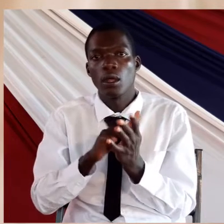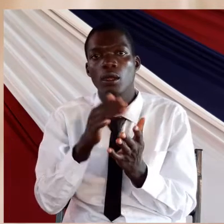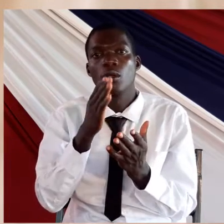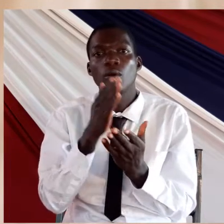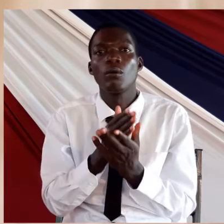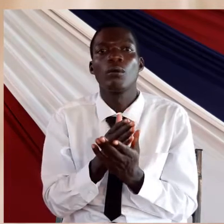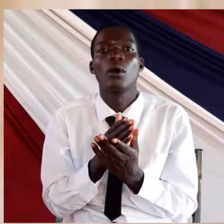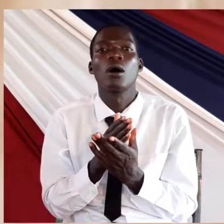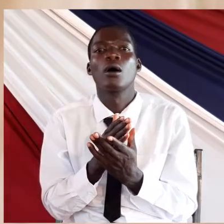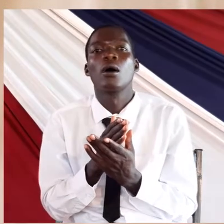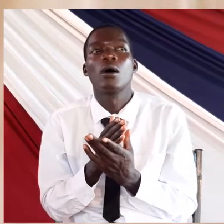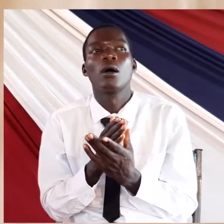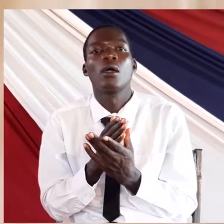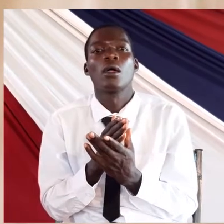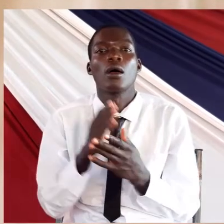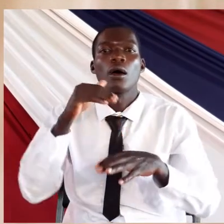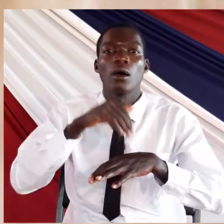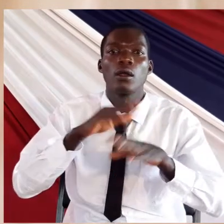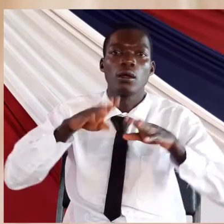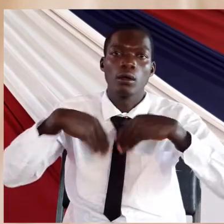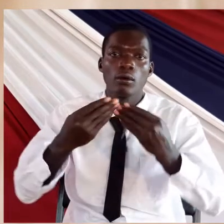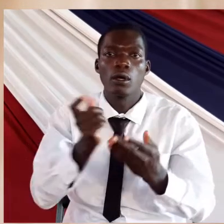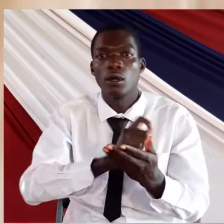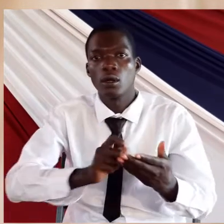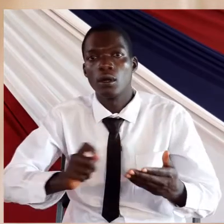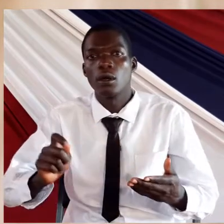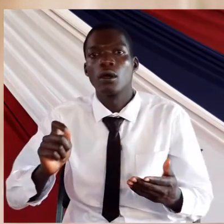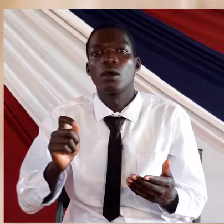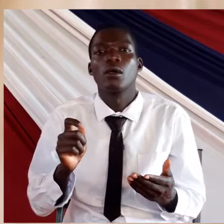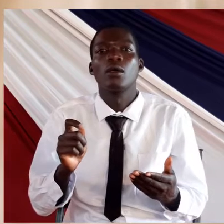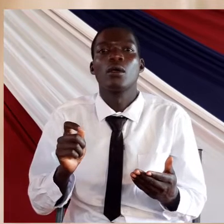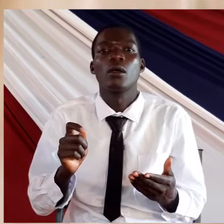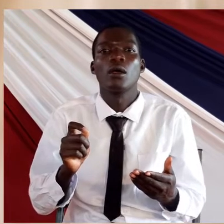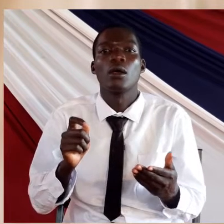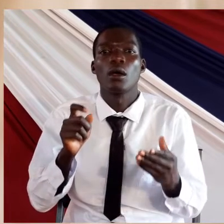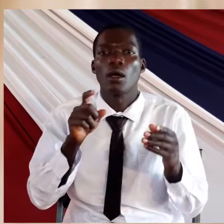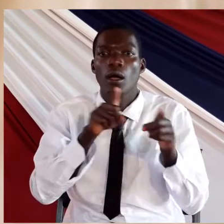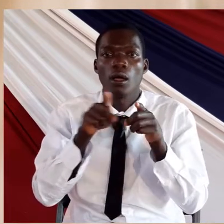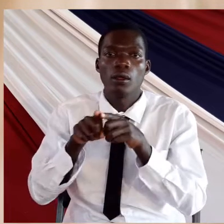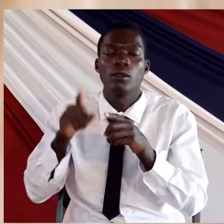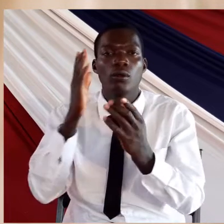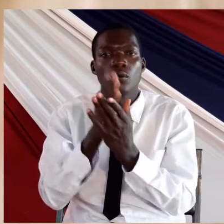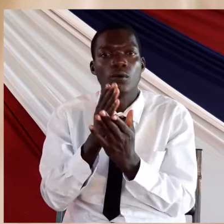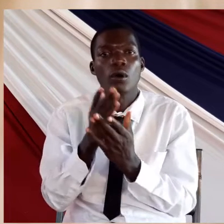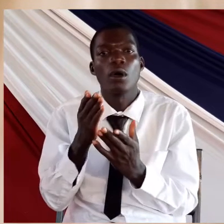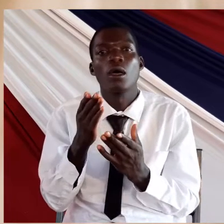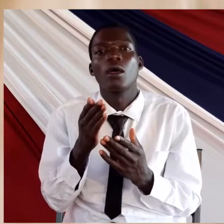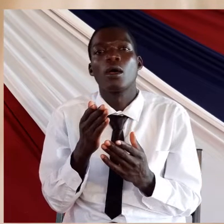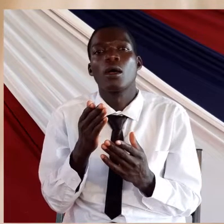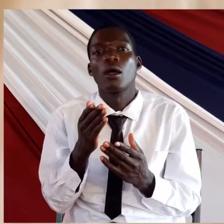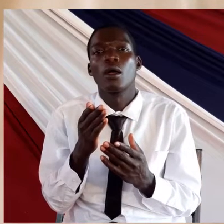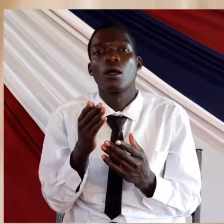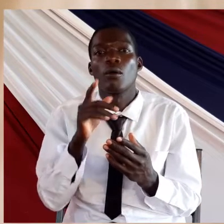In fact, that even they were written that early, it doesn't mean that it is the truth. Yes. So if we were to look